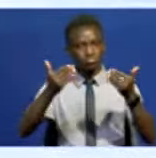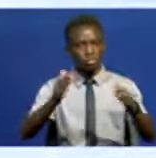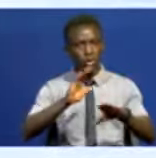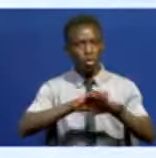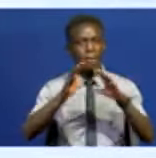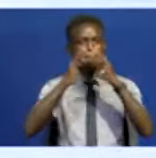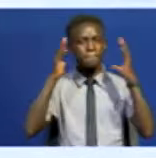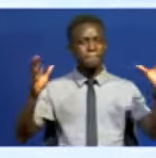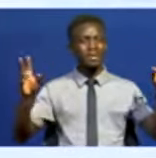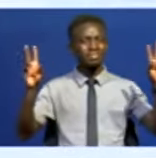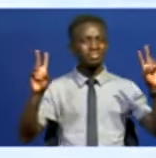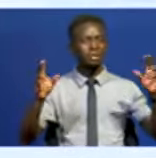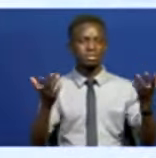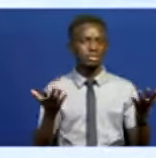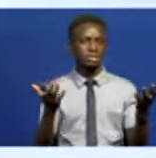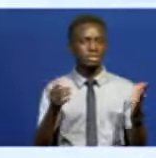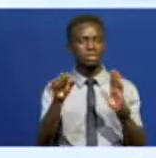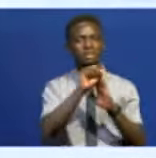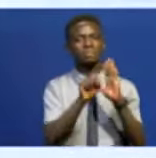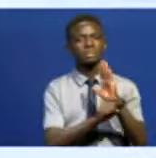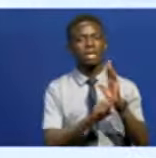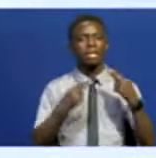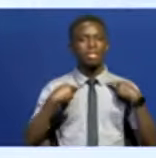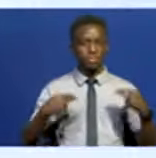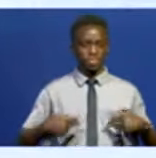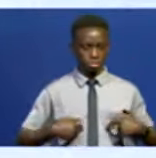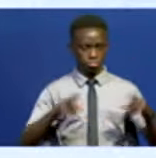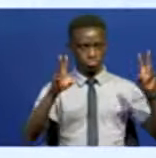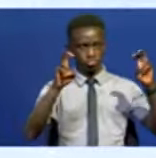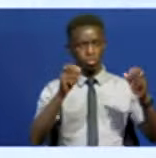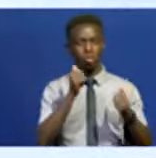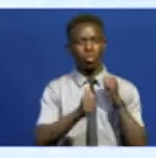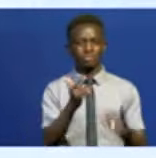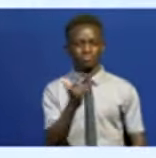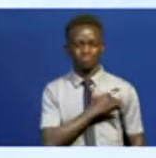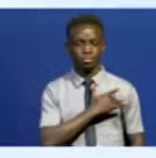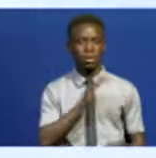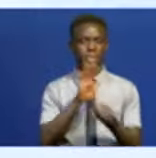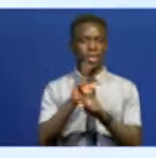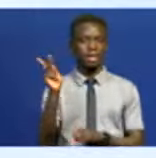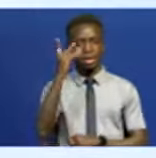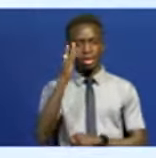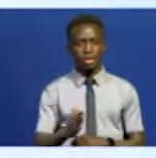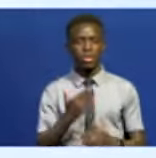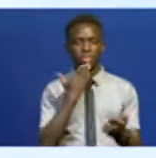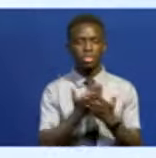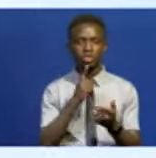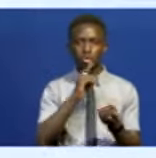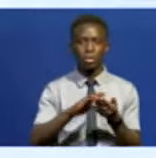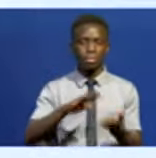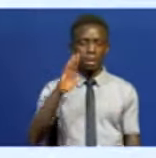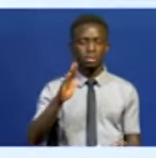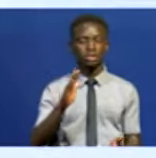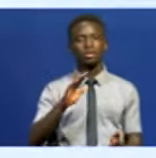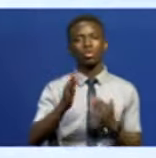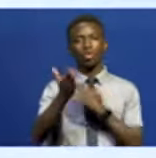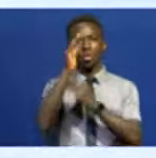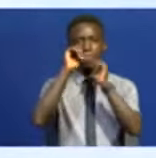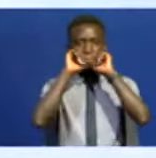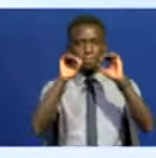health that is dear to many Kenyans. Asanteni sana, and God bless you. Just to confirm